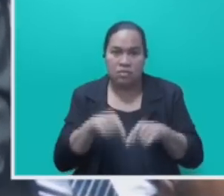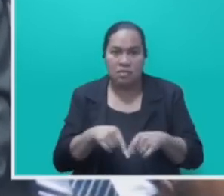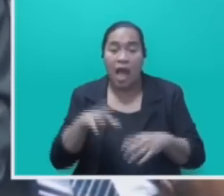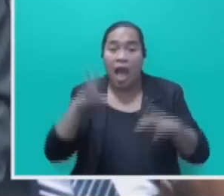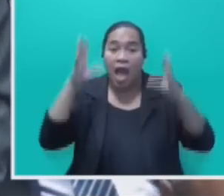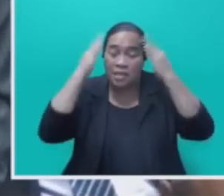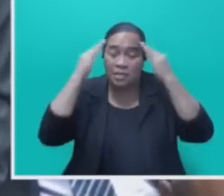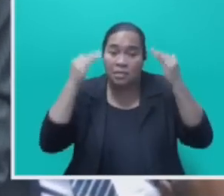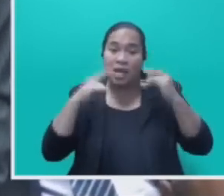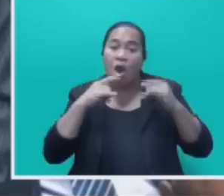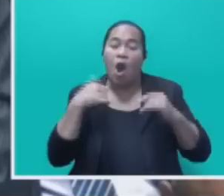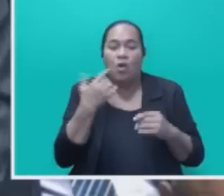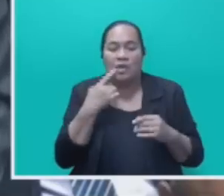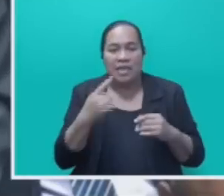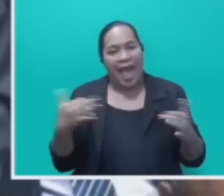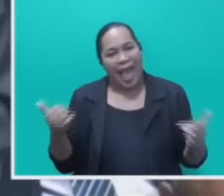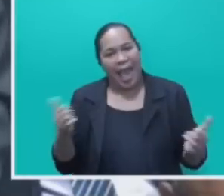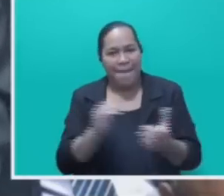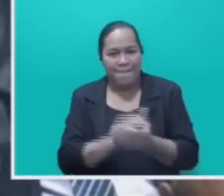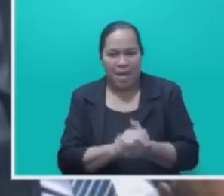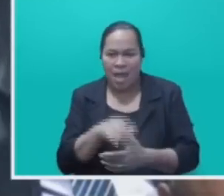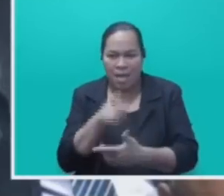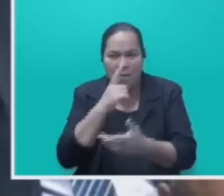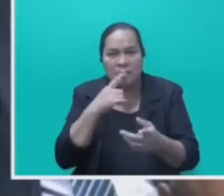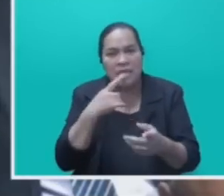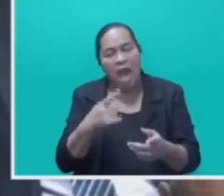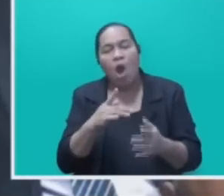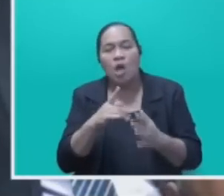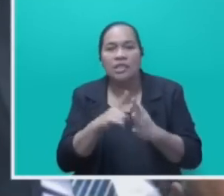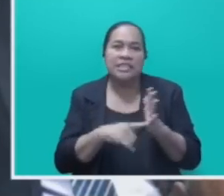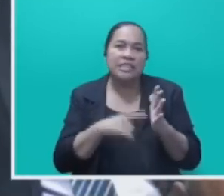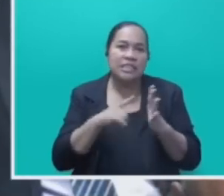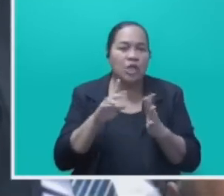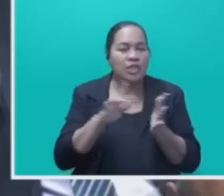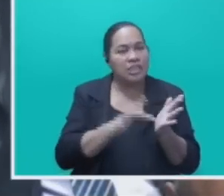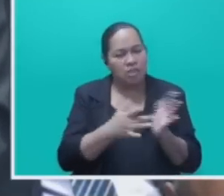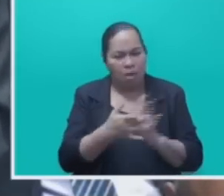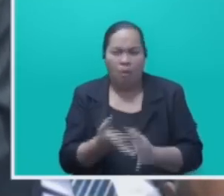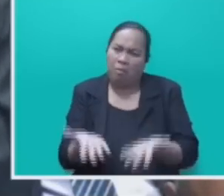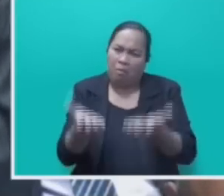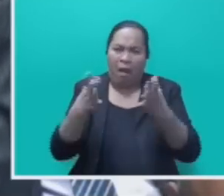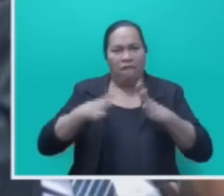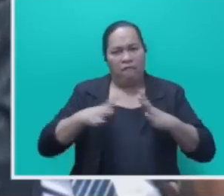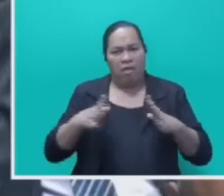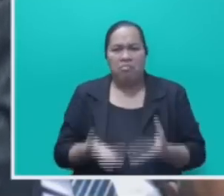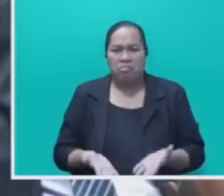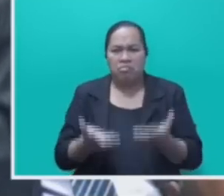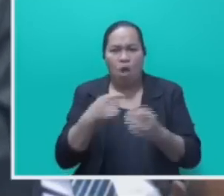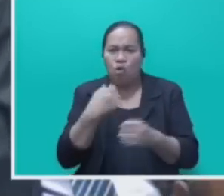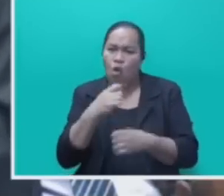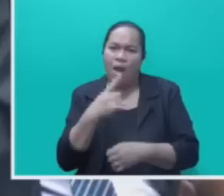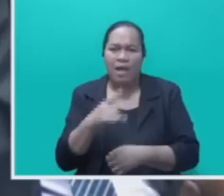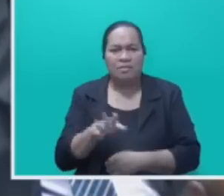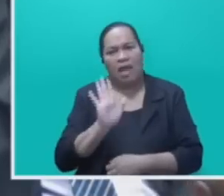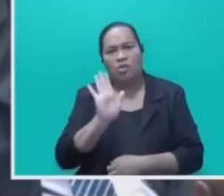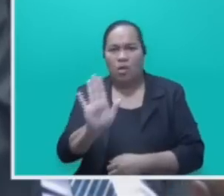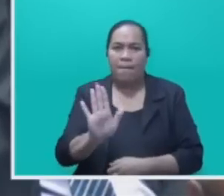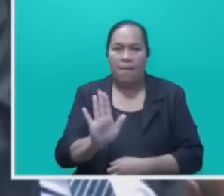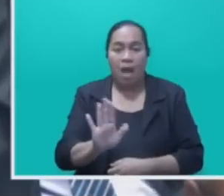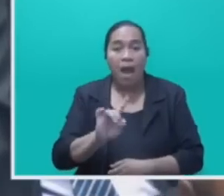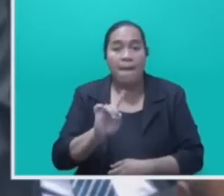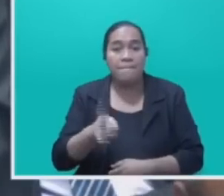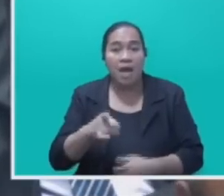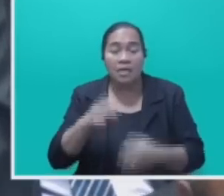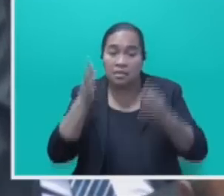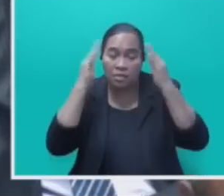to say Amen, members used to say Jisu. They were free to do so, and no one stopped them. But the